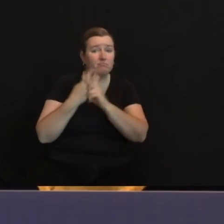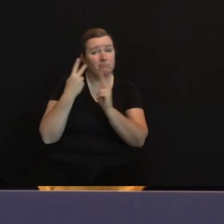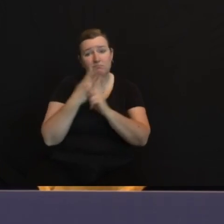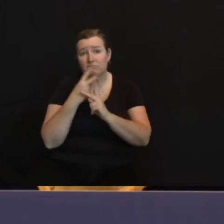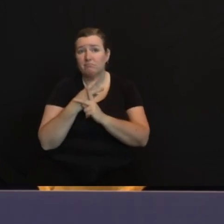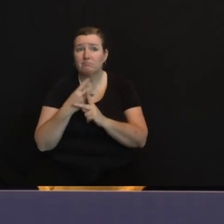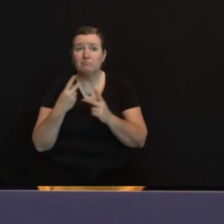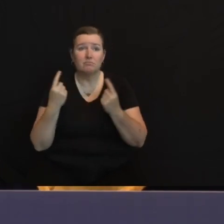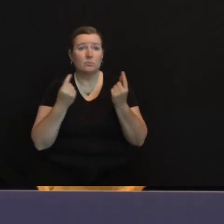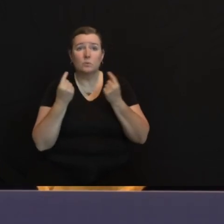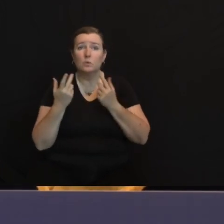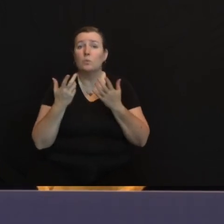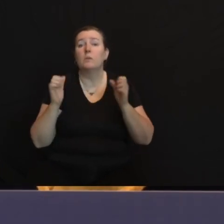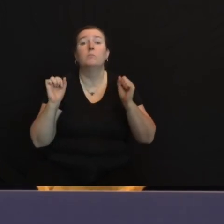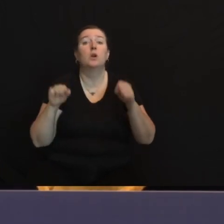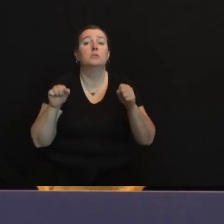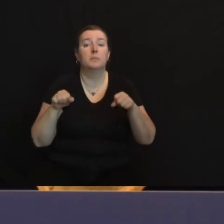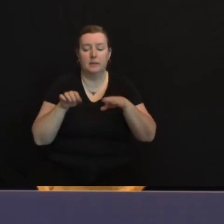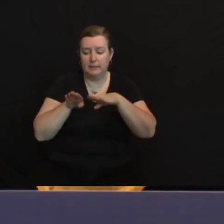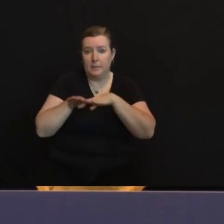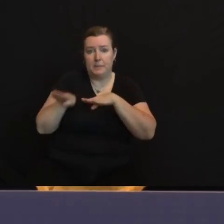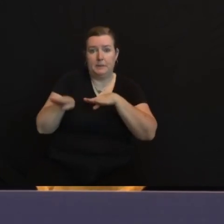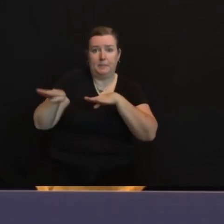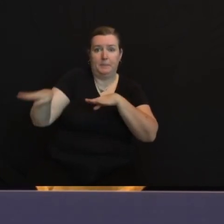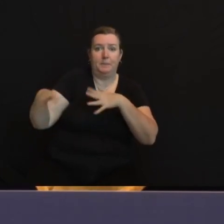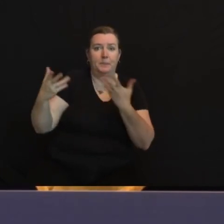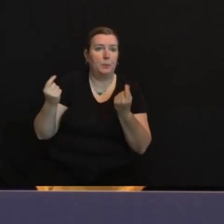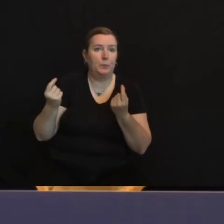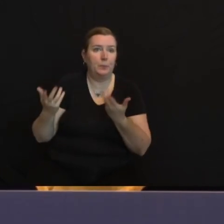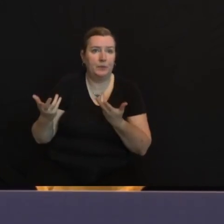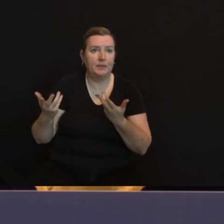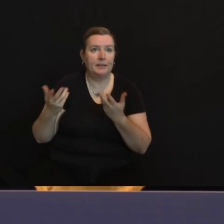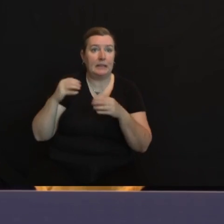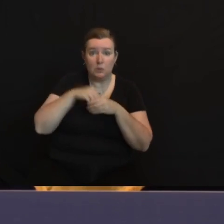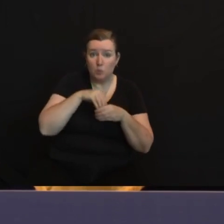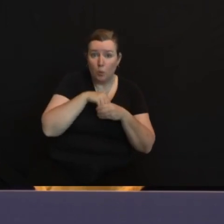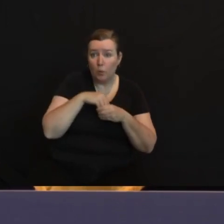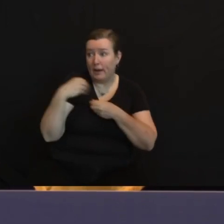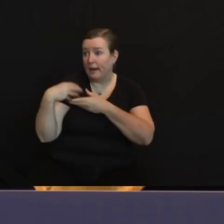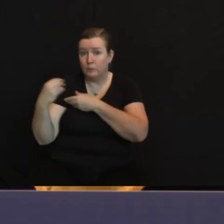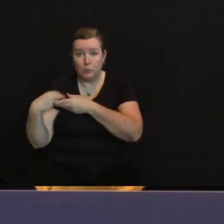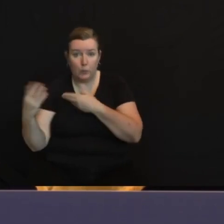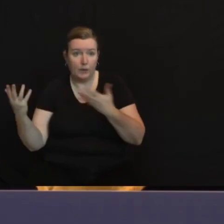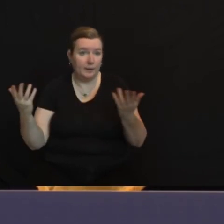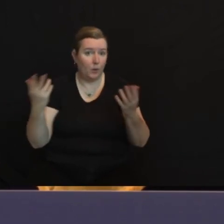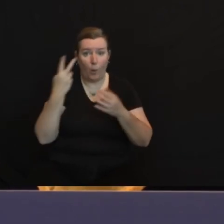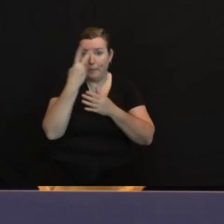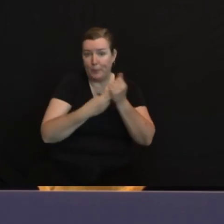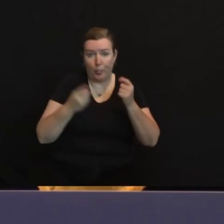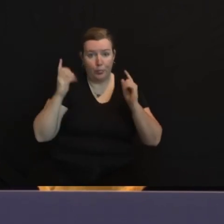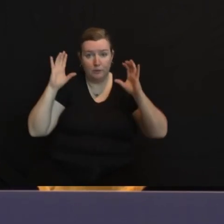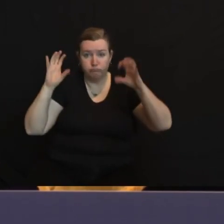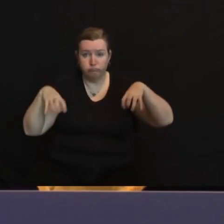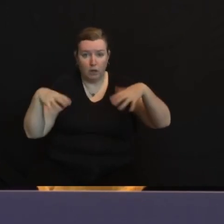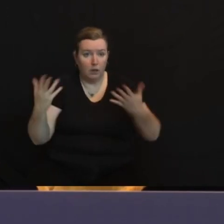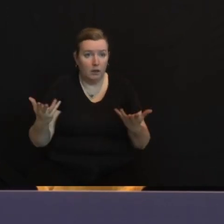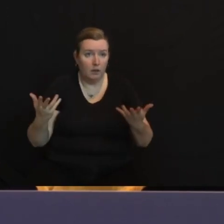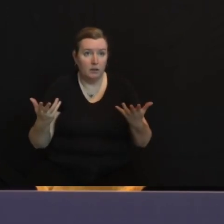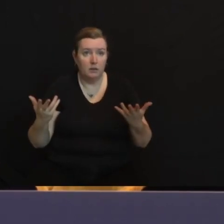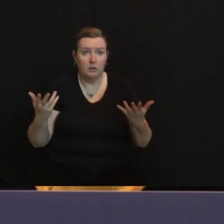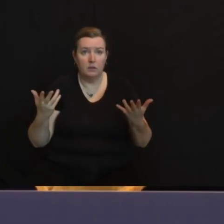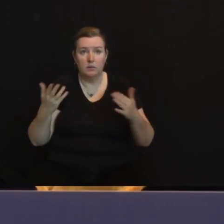steps that we can take, whether it's indoor or outdoor or both dining, to try to relieve some of this burden